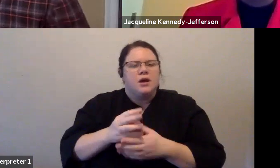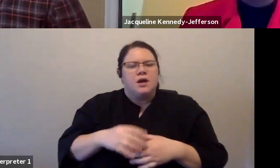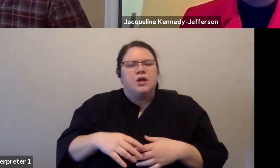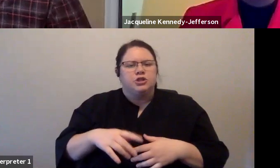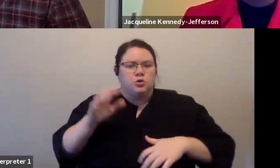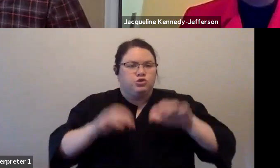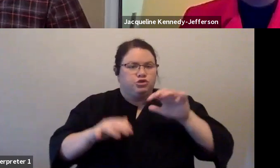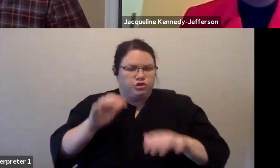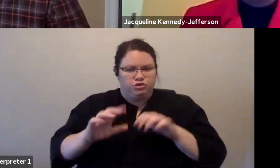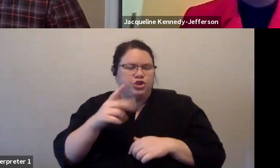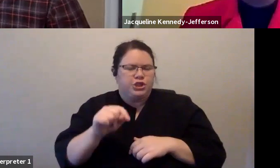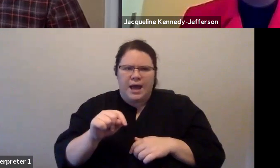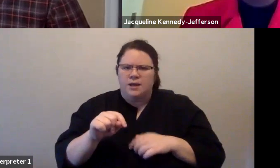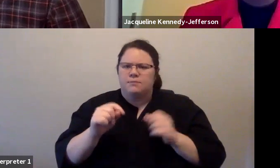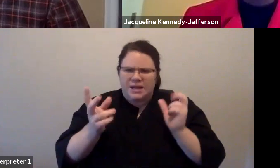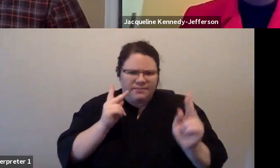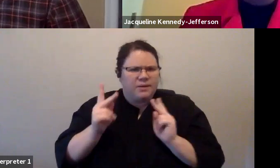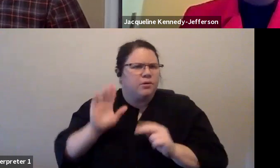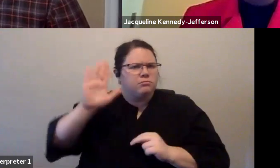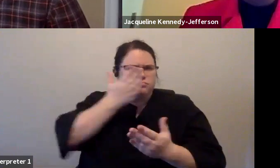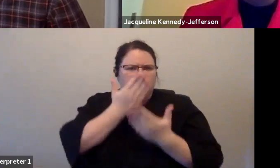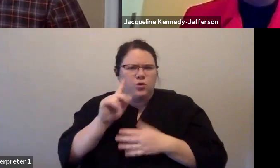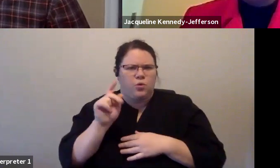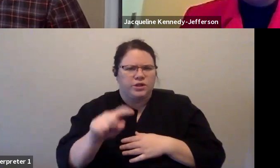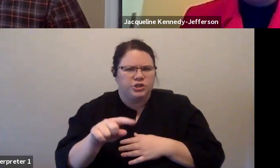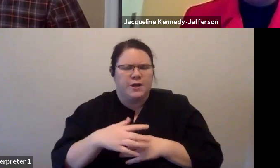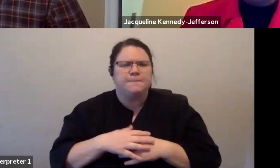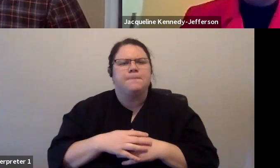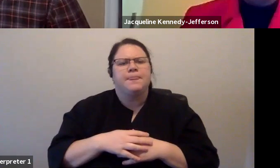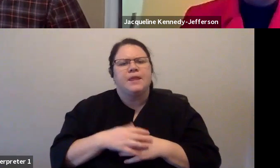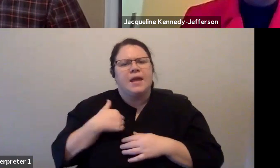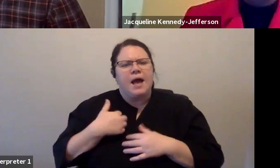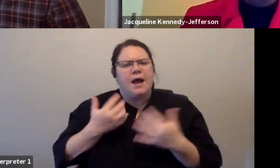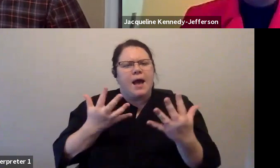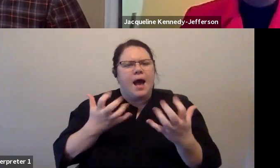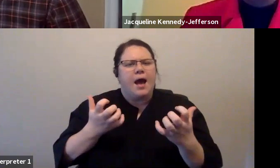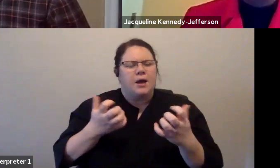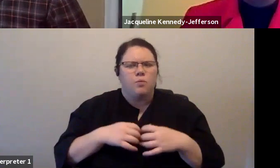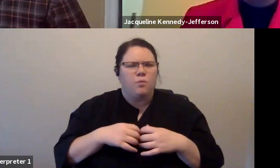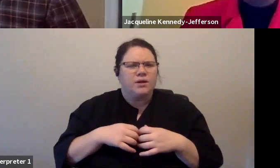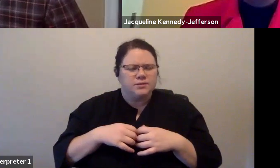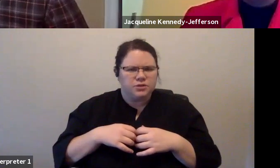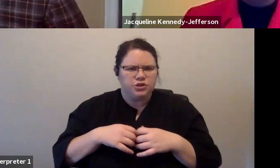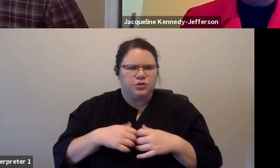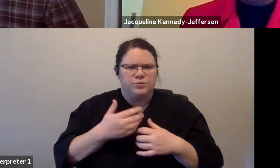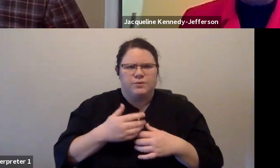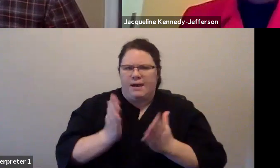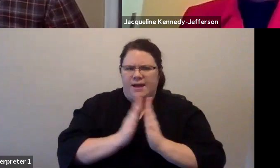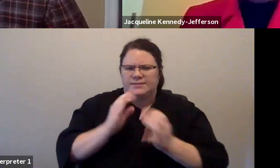lot of great questions, by the way. And I want to fold it into kind of like our planned wrap-up question of, all right,